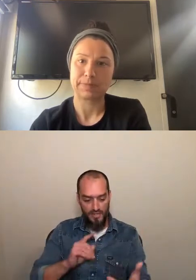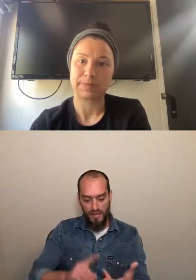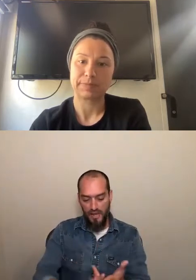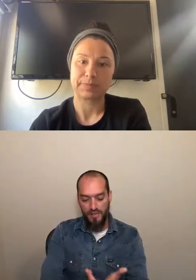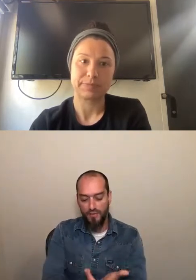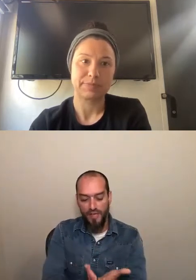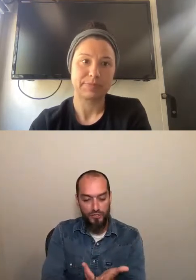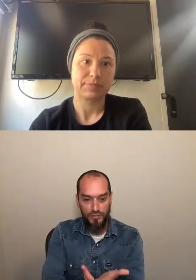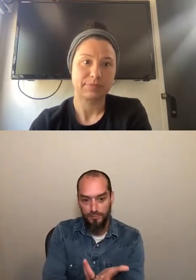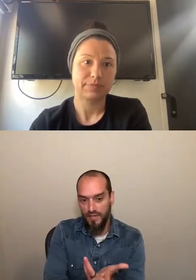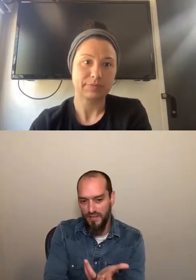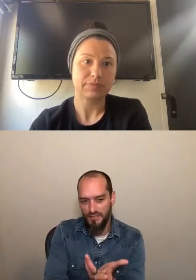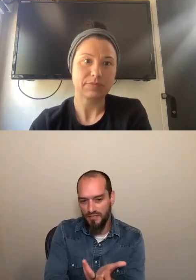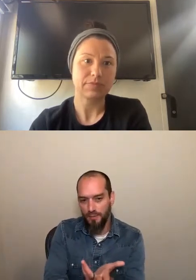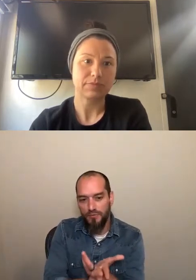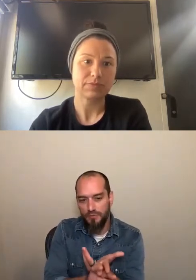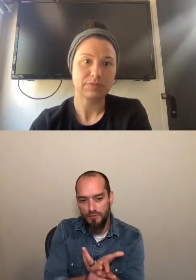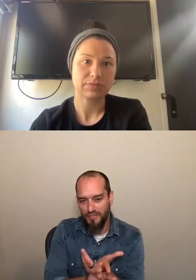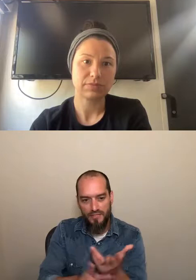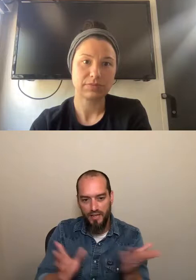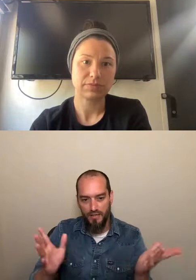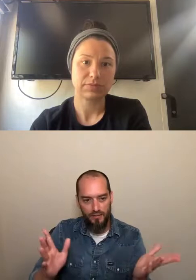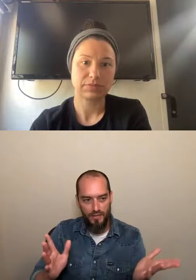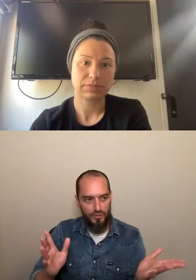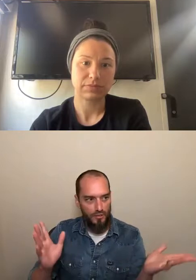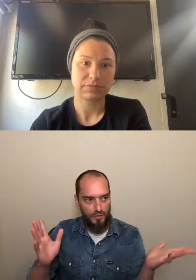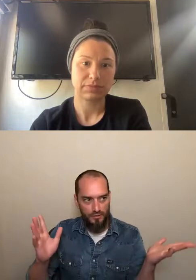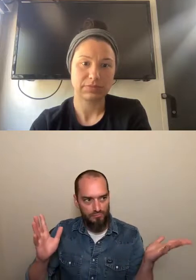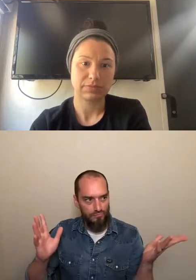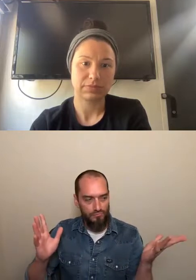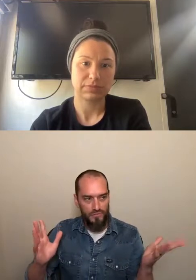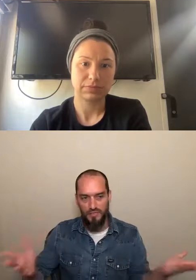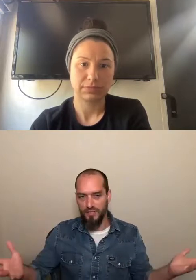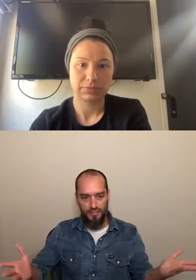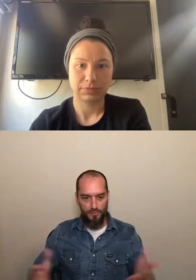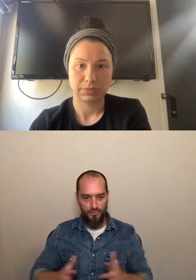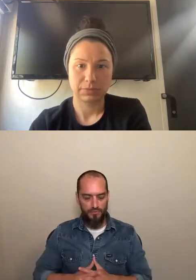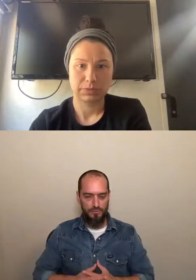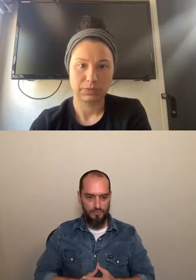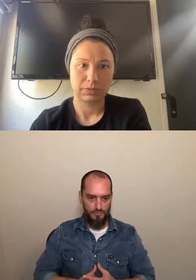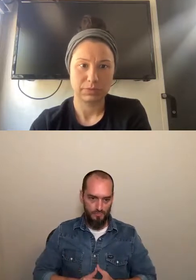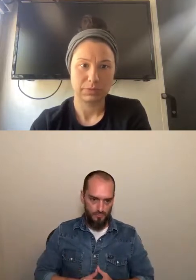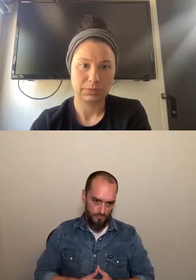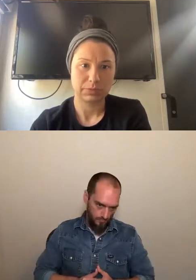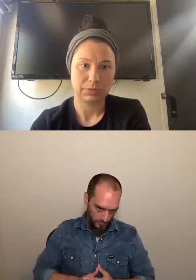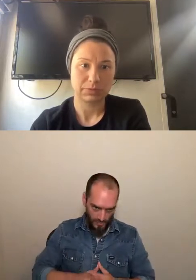less, and they've actually obtained samples, let's say they took 6 air samples,